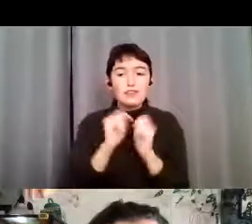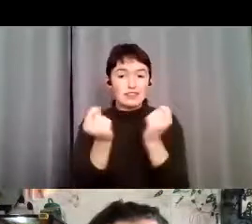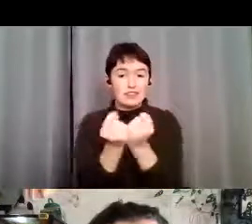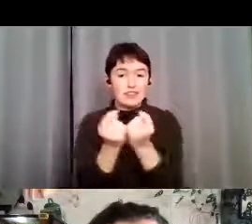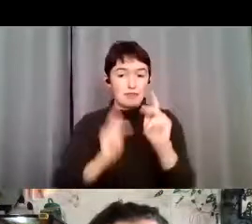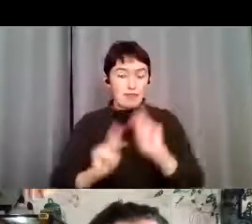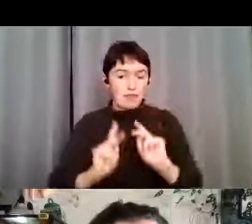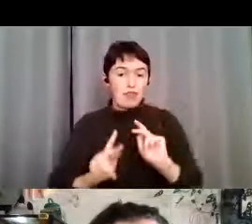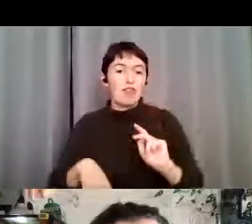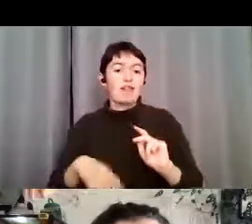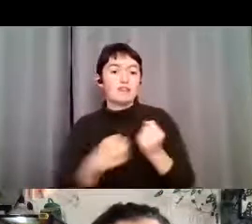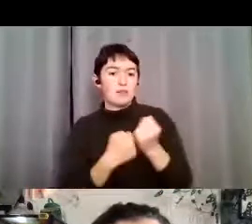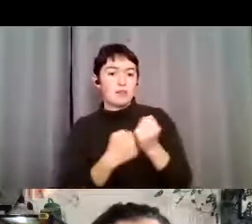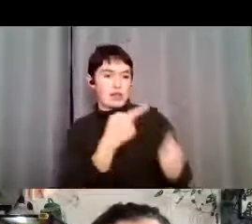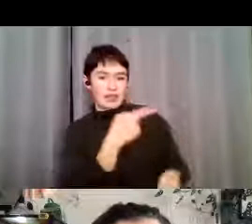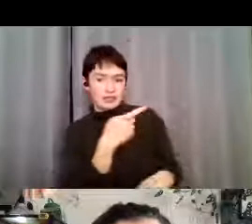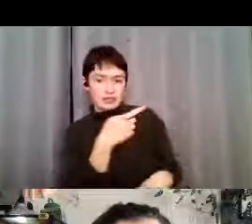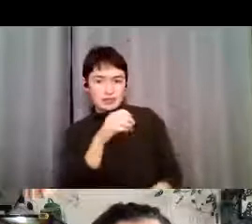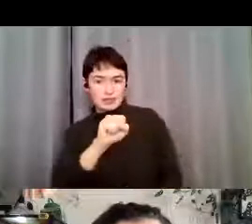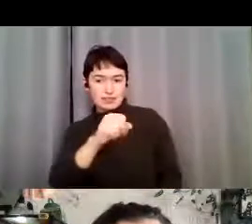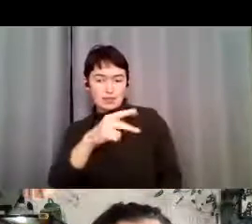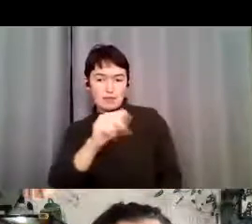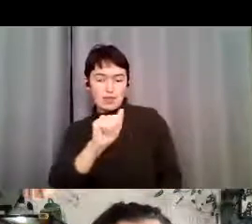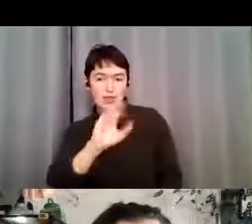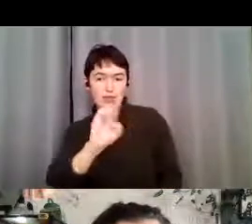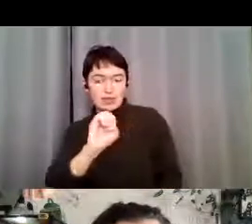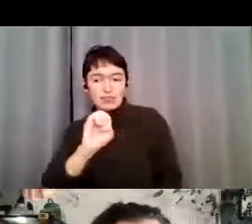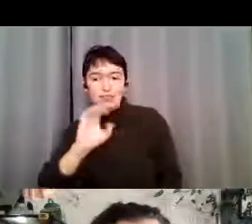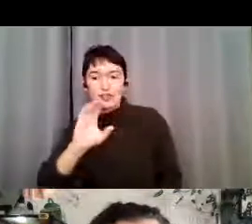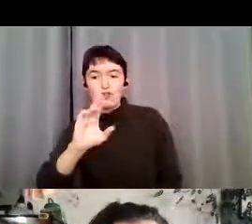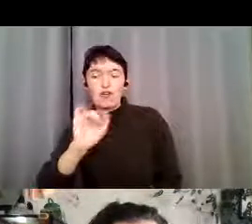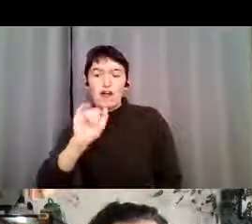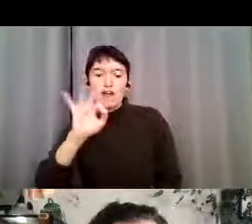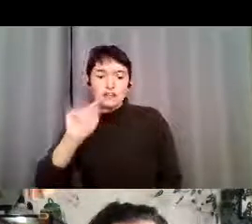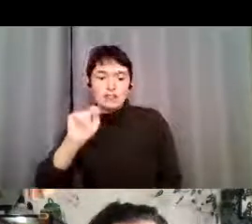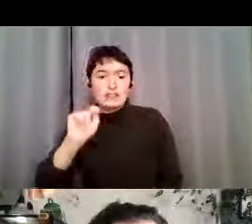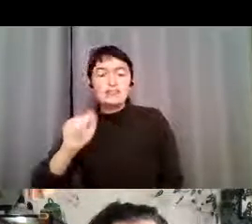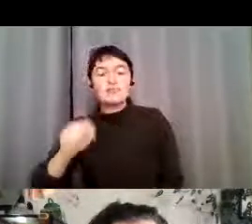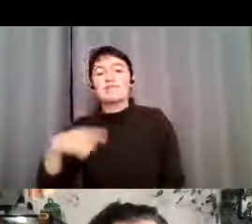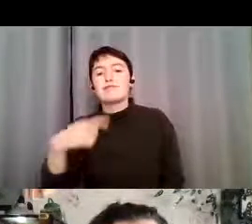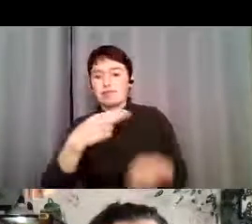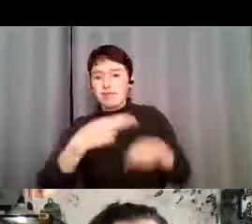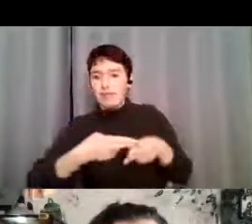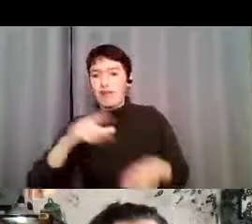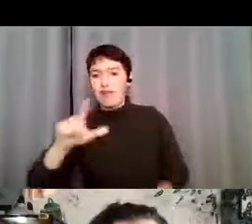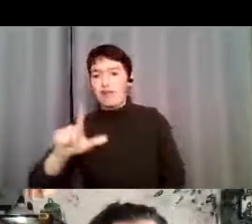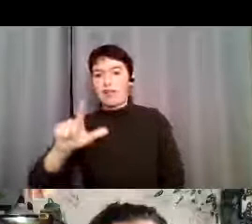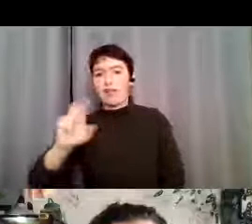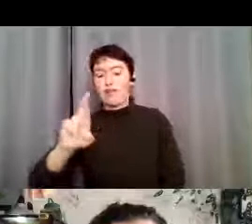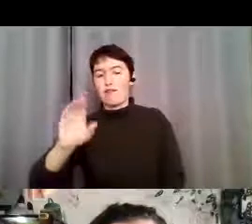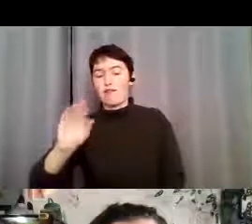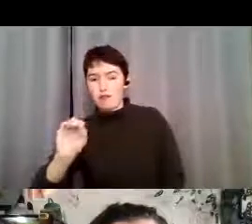this spacecraft that you can see here called LRO. So LRO is the Lunar Reconnaissance